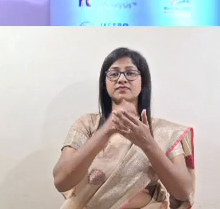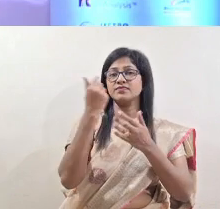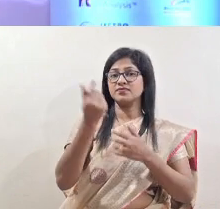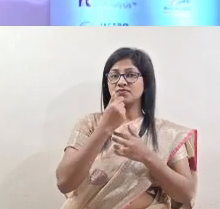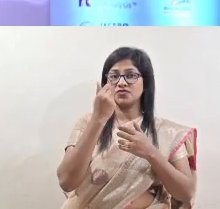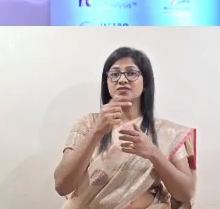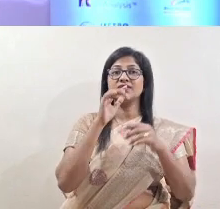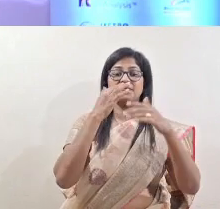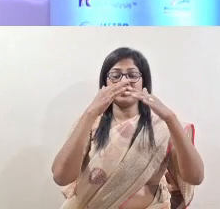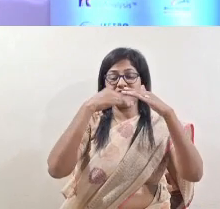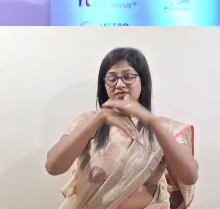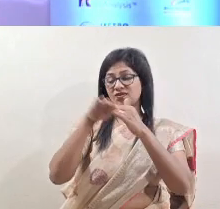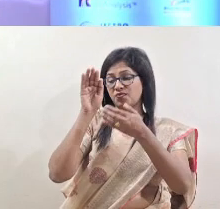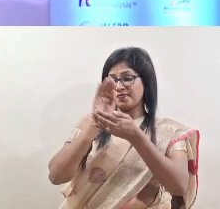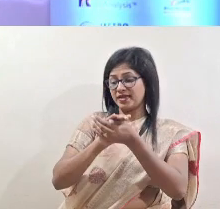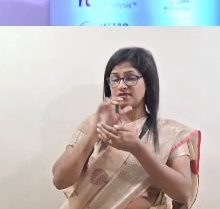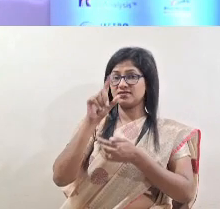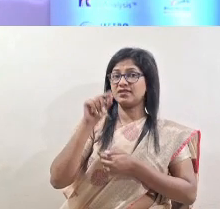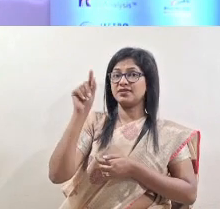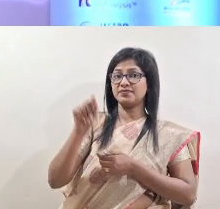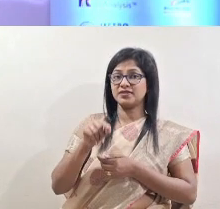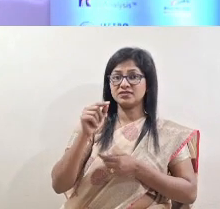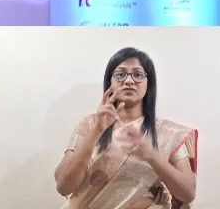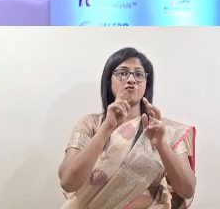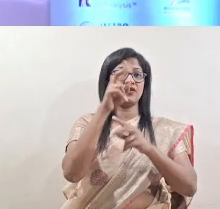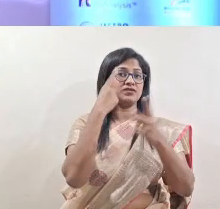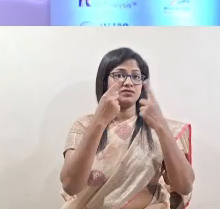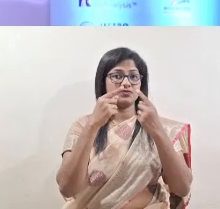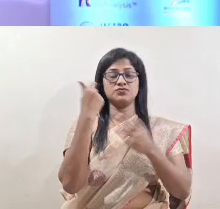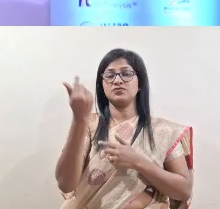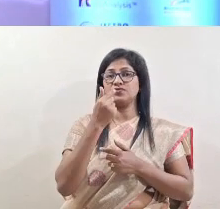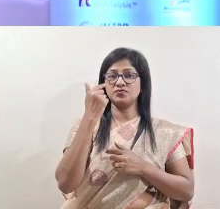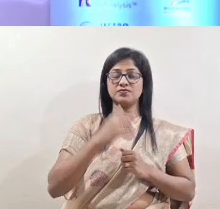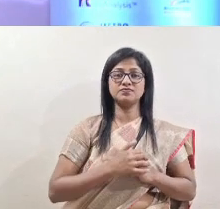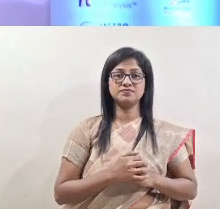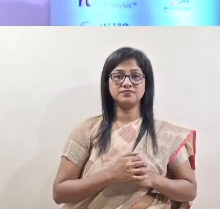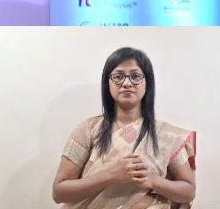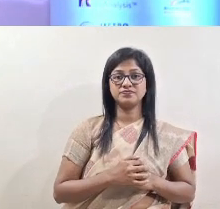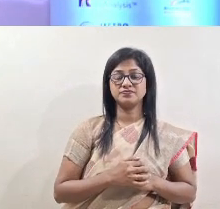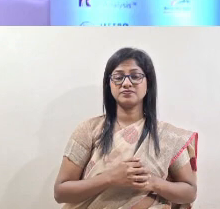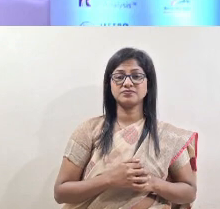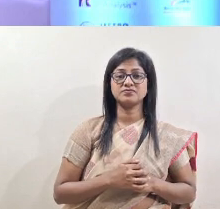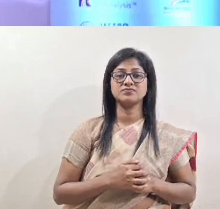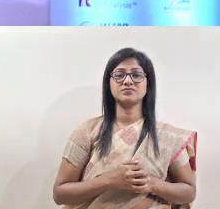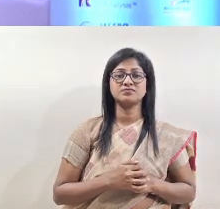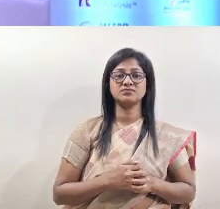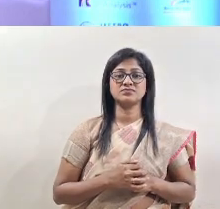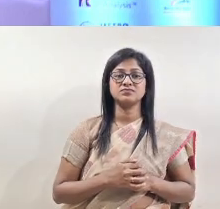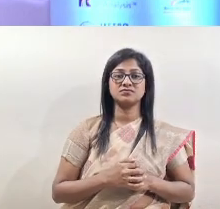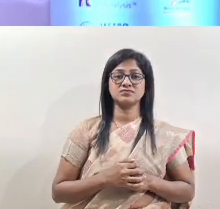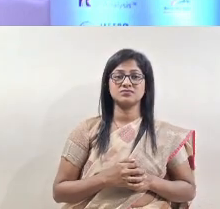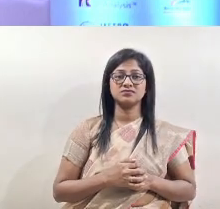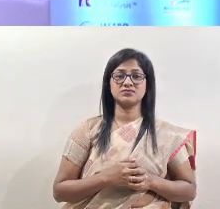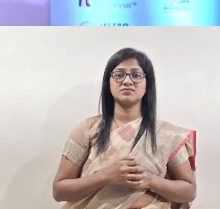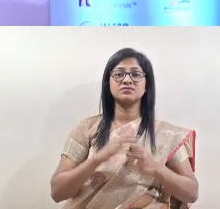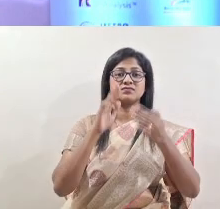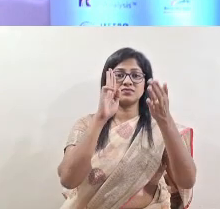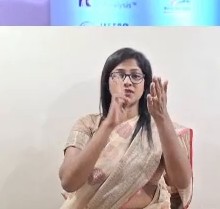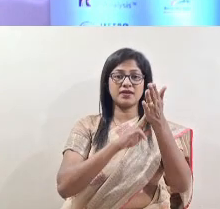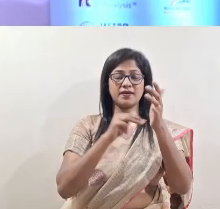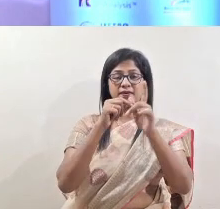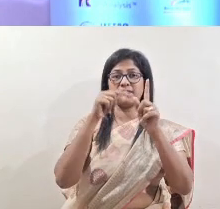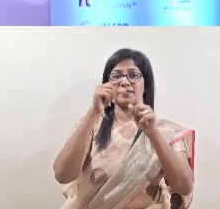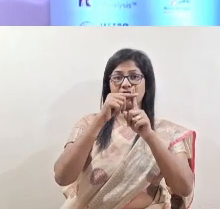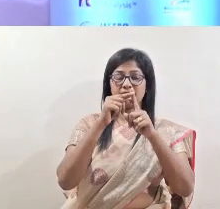remaining 10% was used for the validation. MAP was used to validate the speed